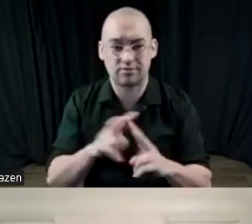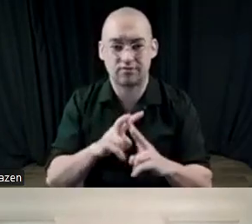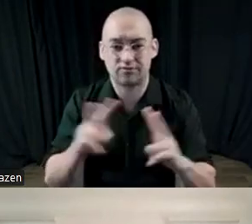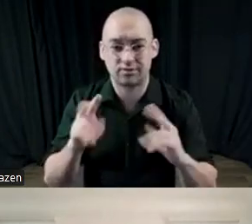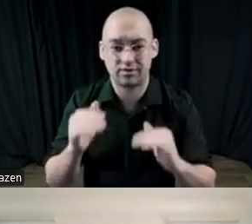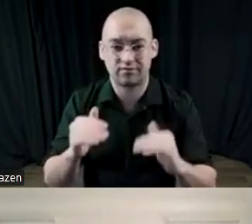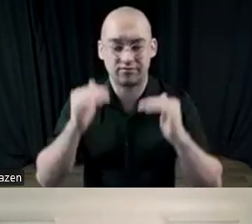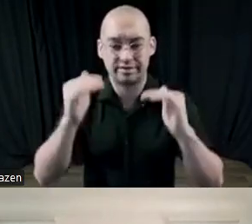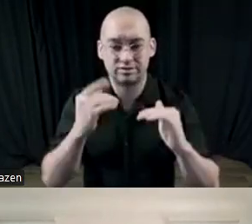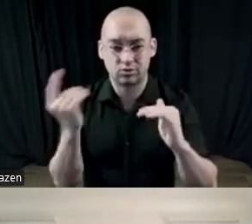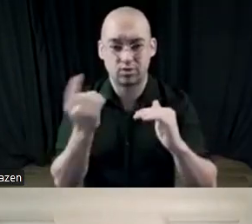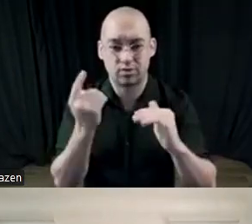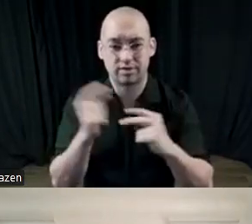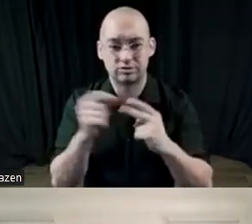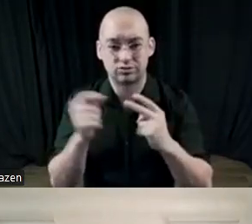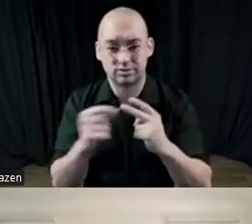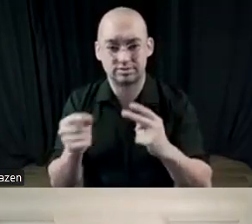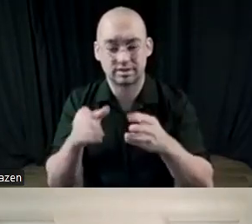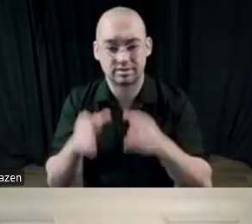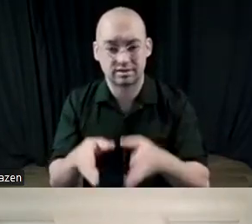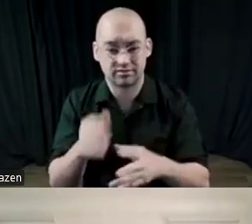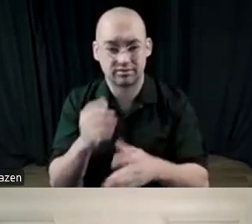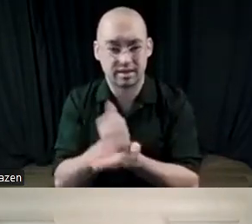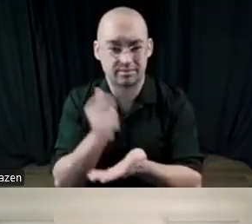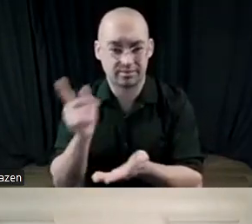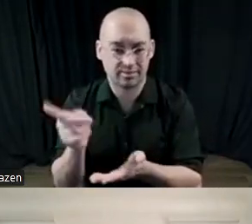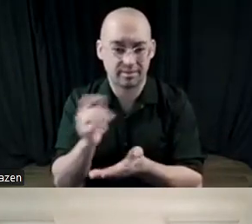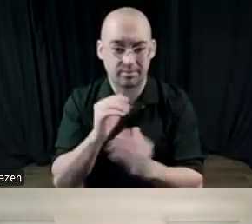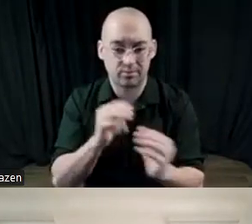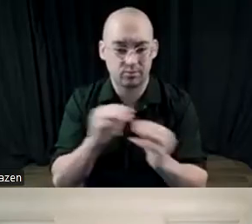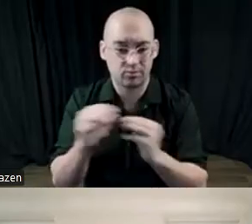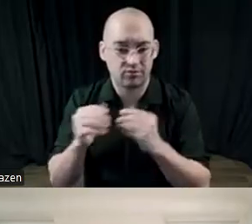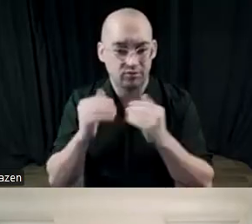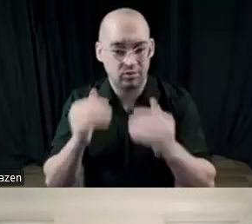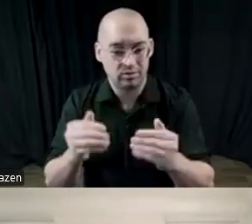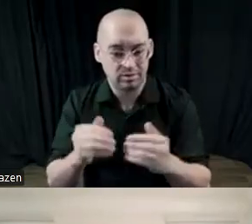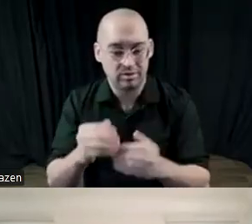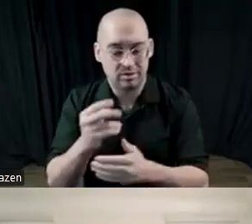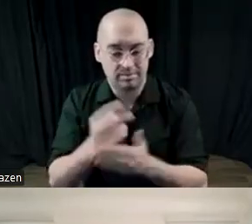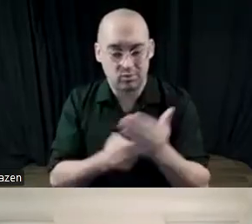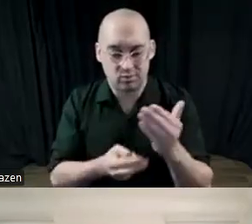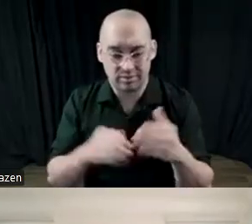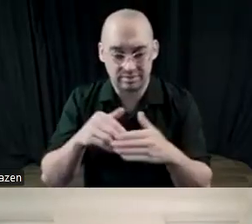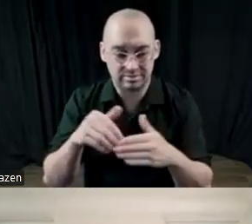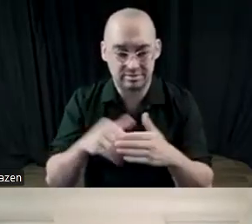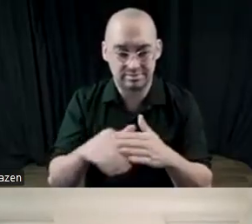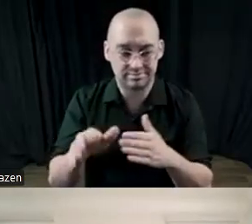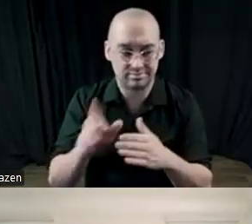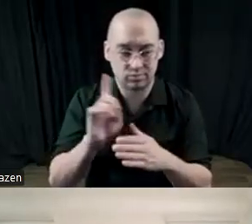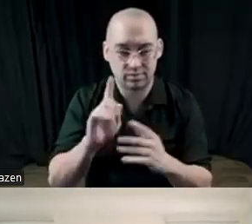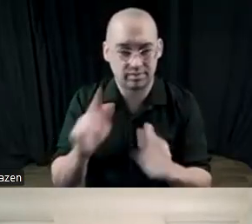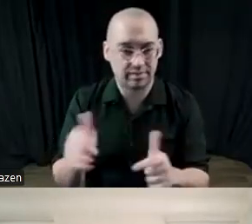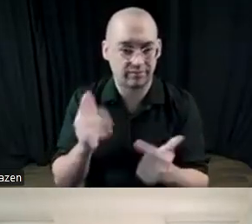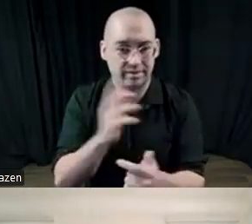the only choice they have to help them move forward, both in terms of where they're going to live and how